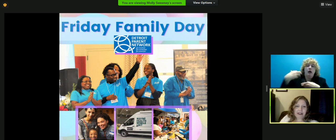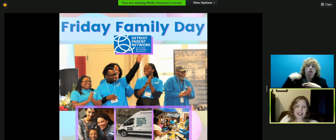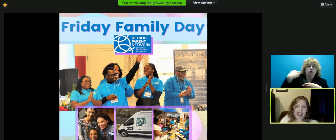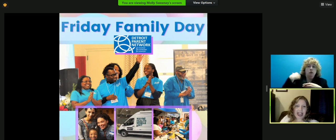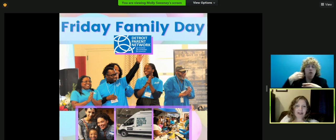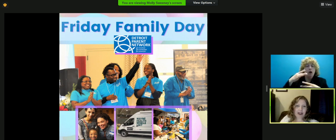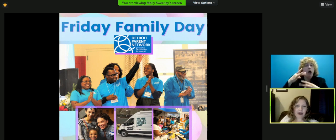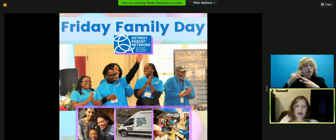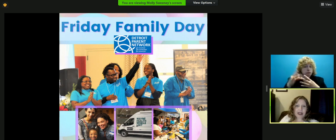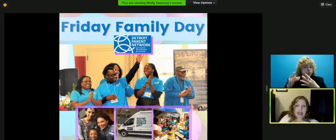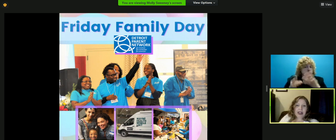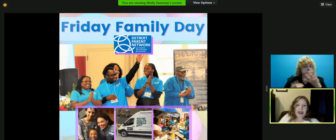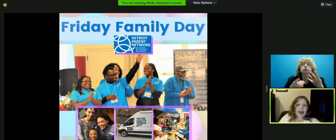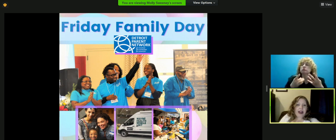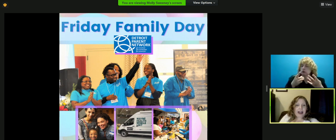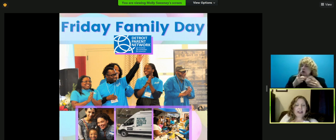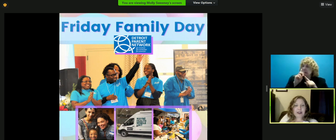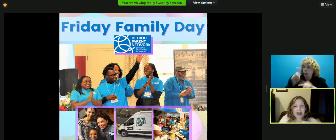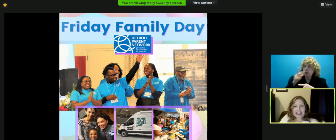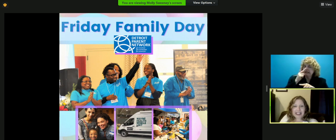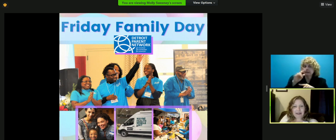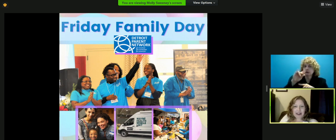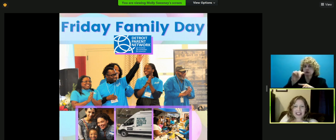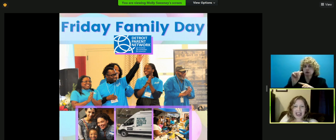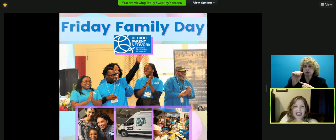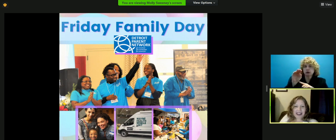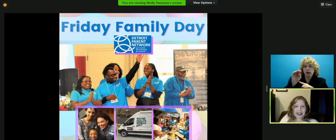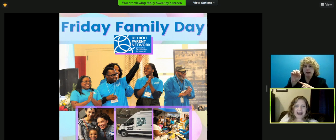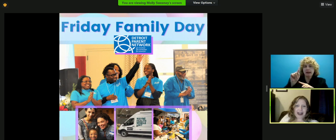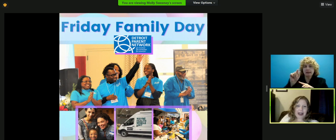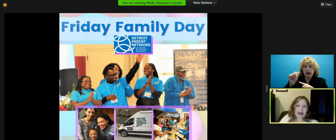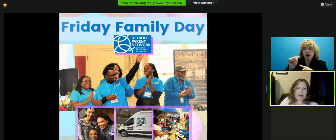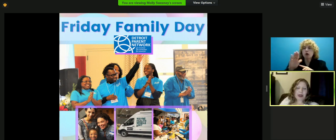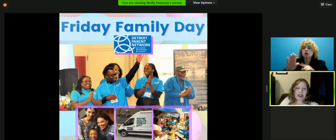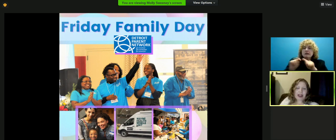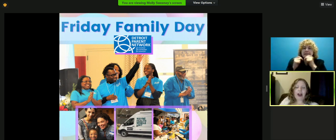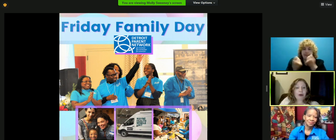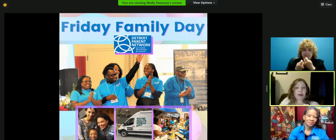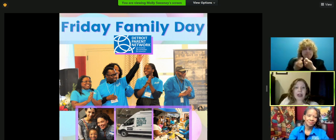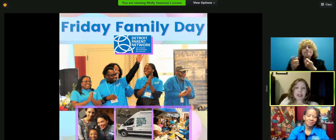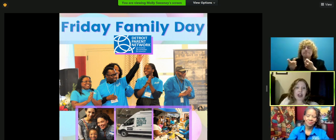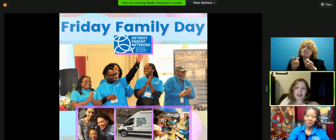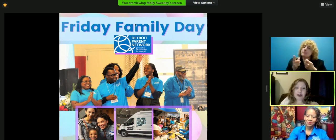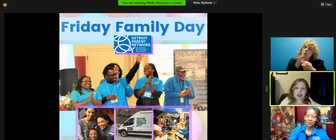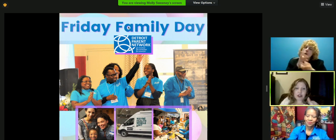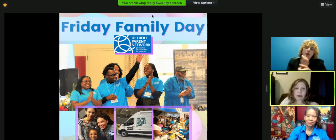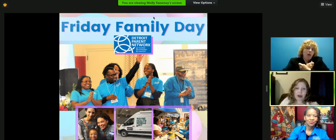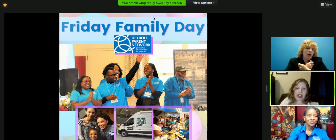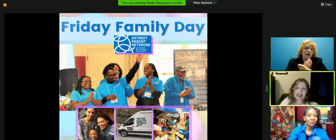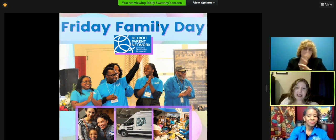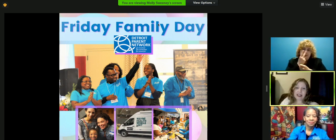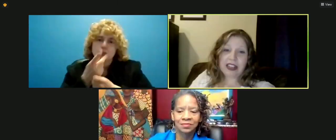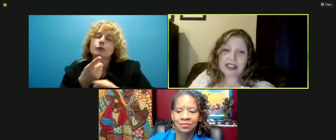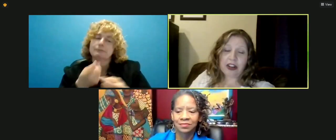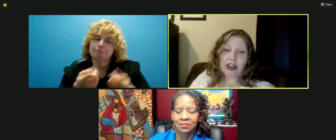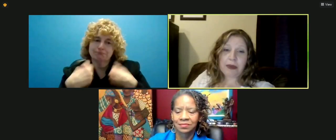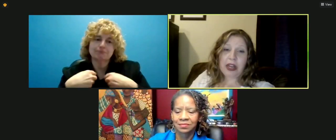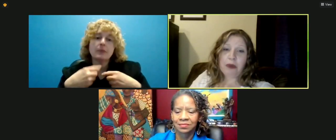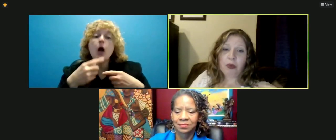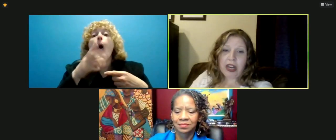They would love to have you. So that's it for today. Oh, I'm sorry. There's two more